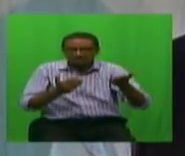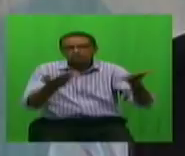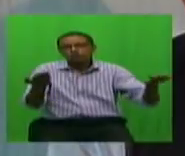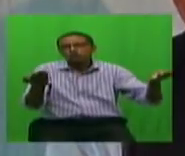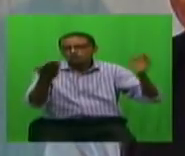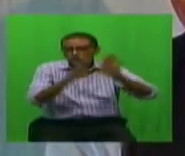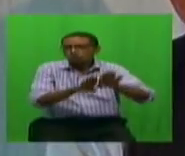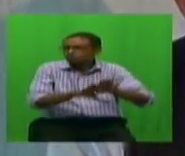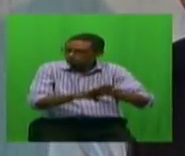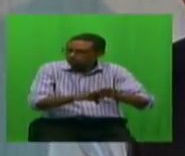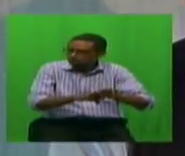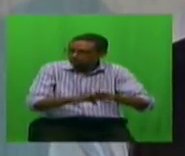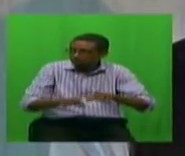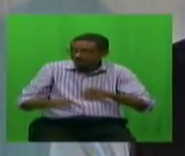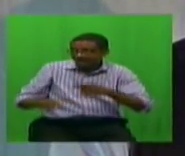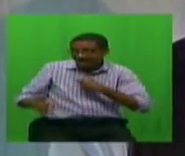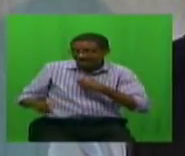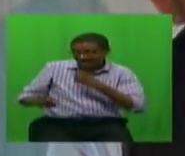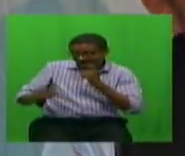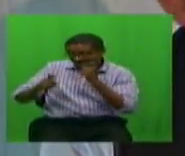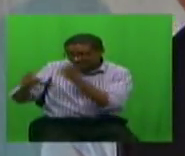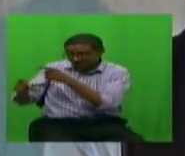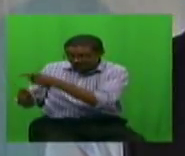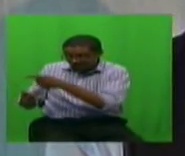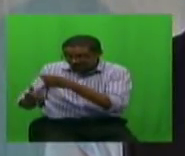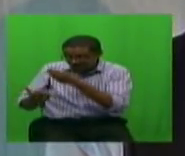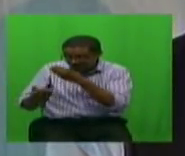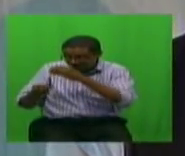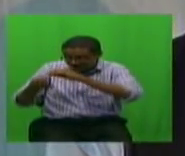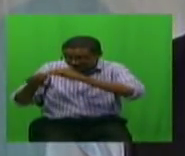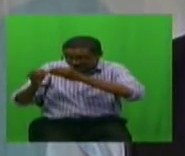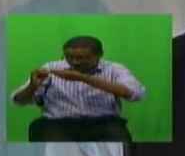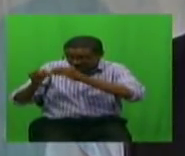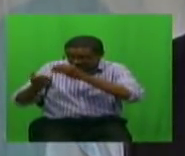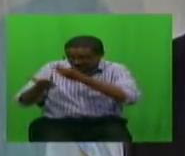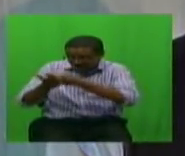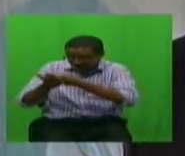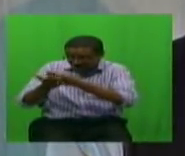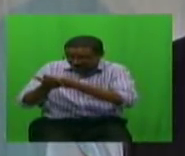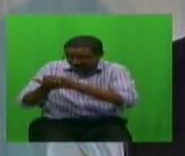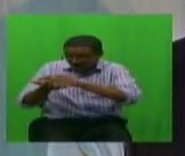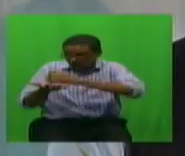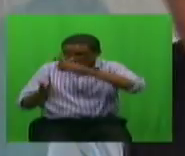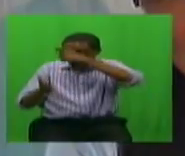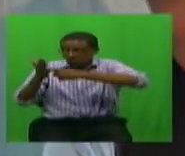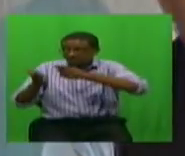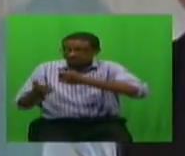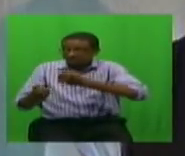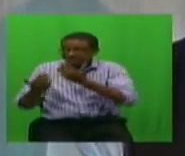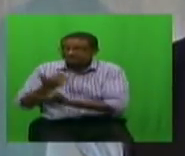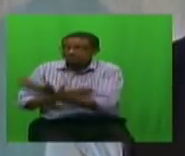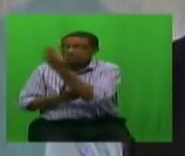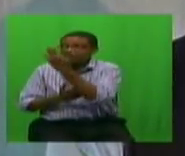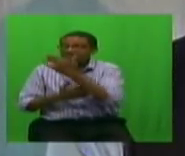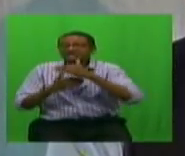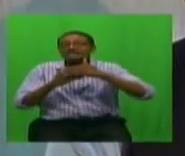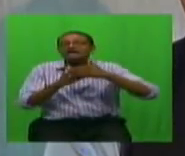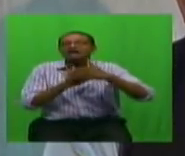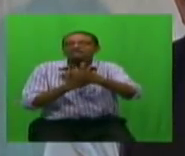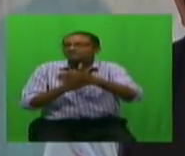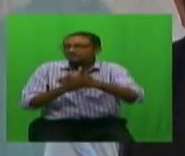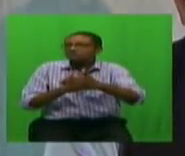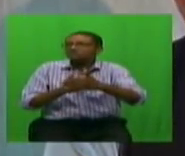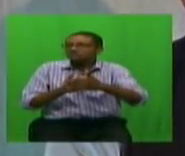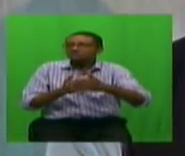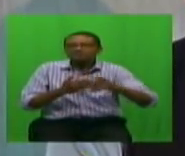stage, I will give you a figure this morning, and then by this afternoon it'll change, and then the media will be saying I gave an incorrect figure because they're